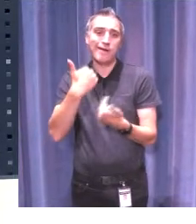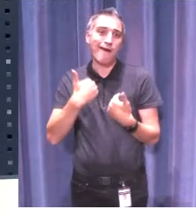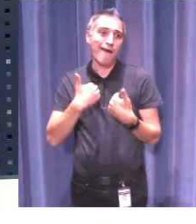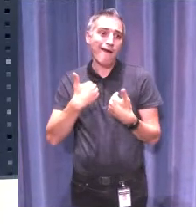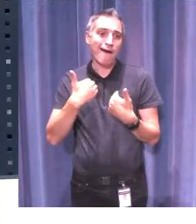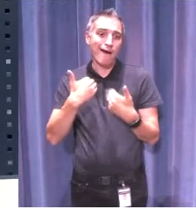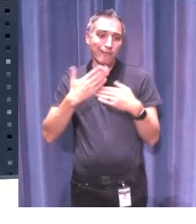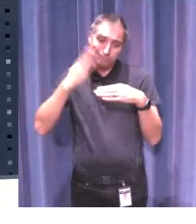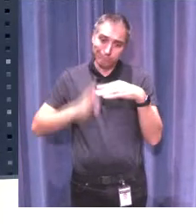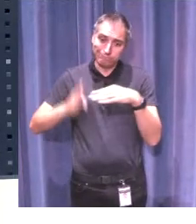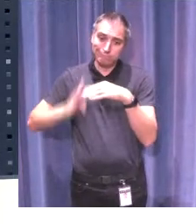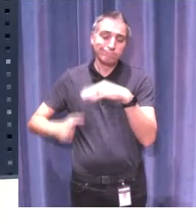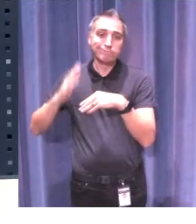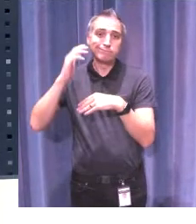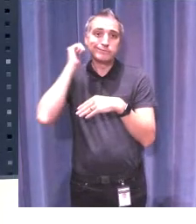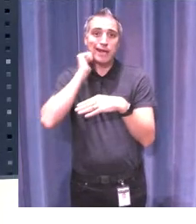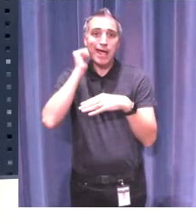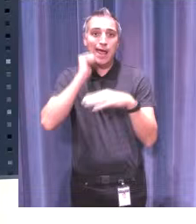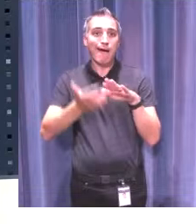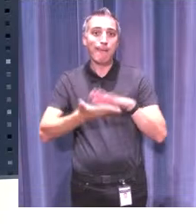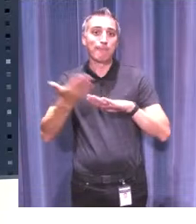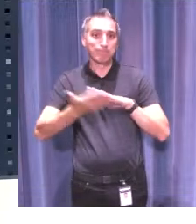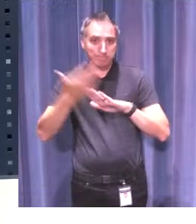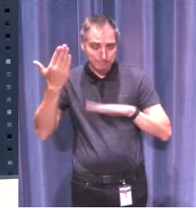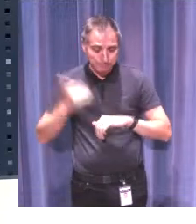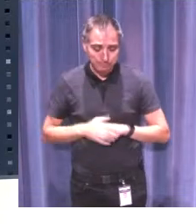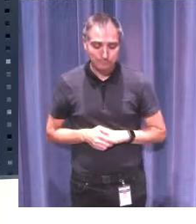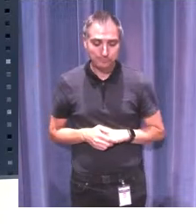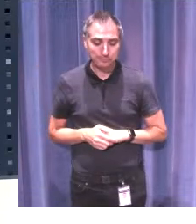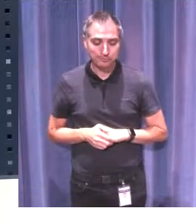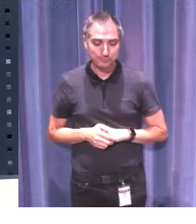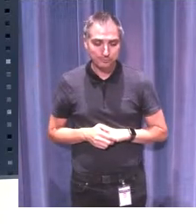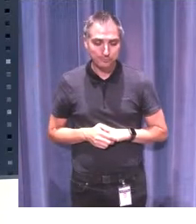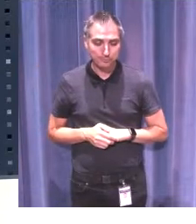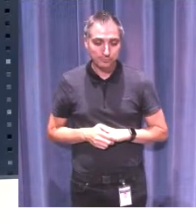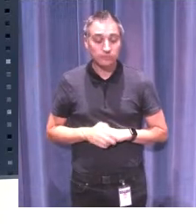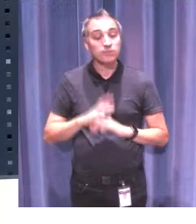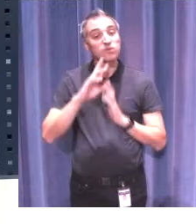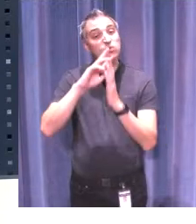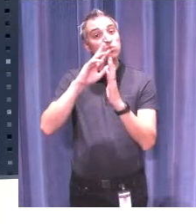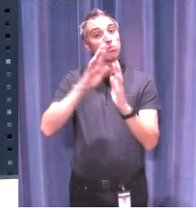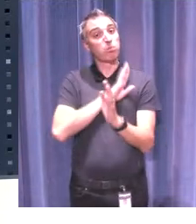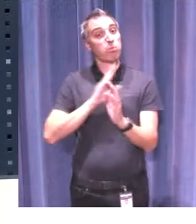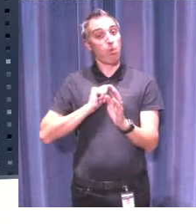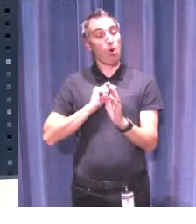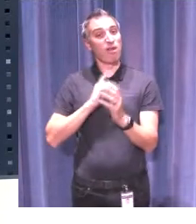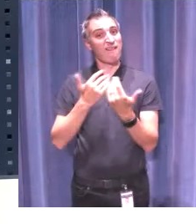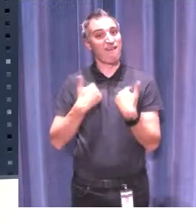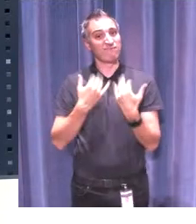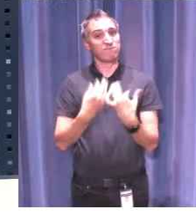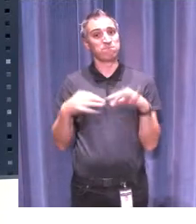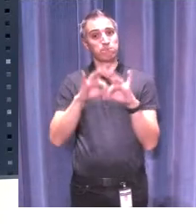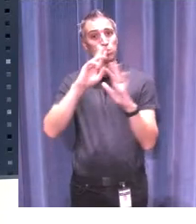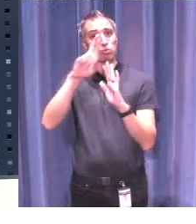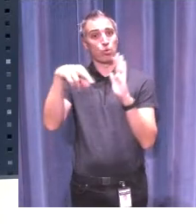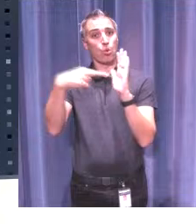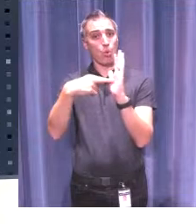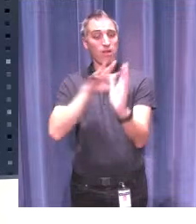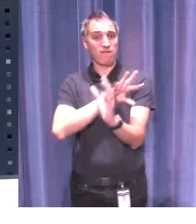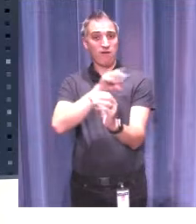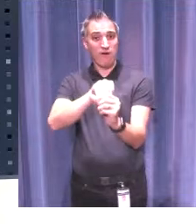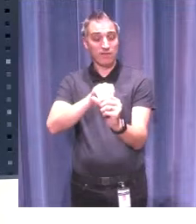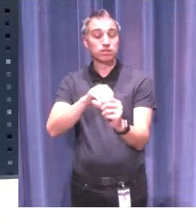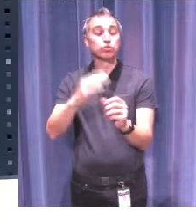operations. I do think that the board has a critical role in that in terms of